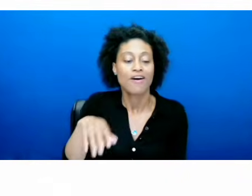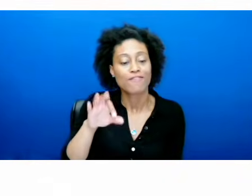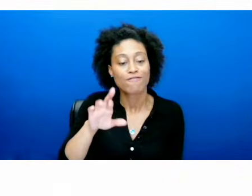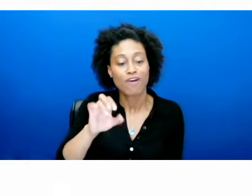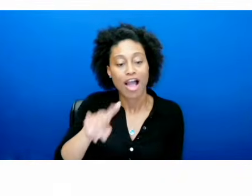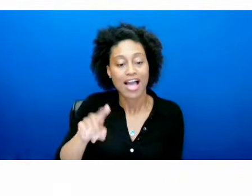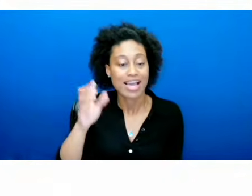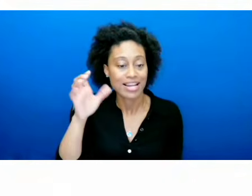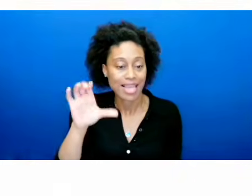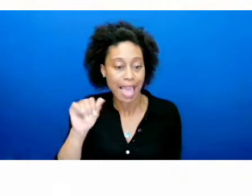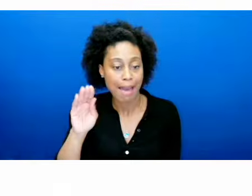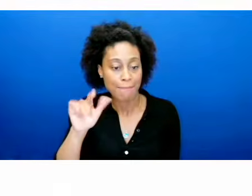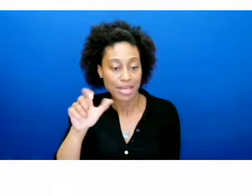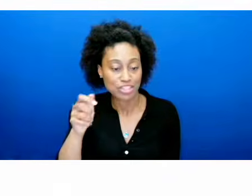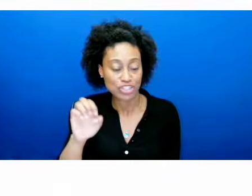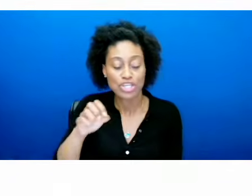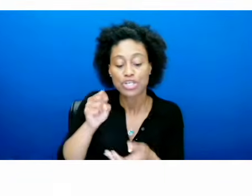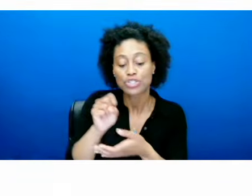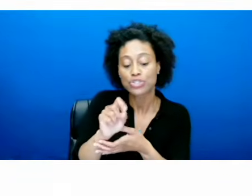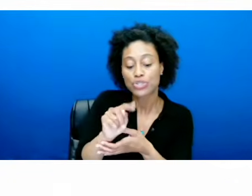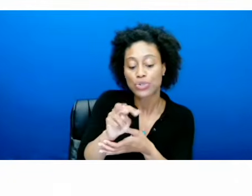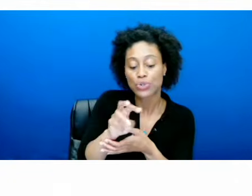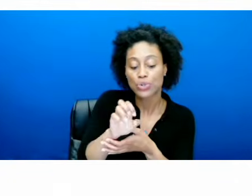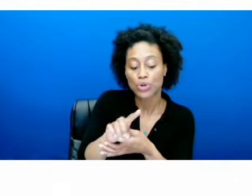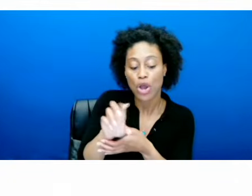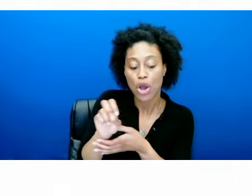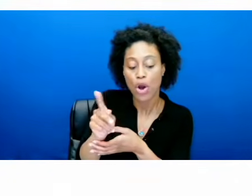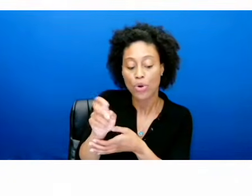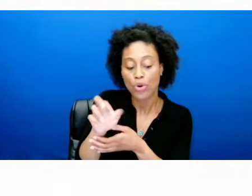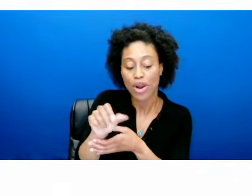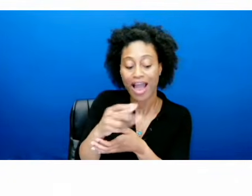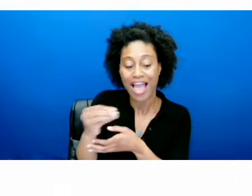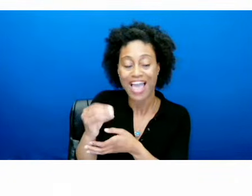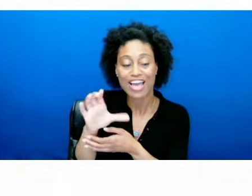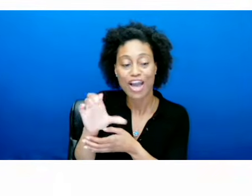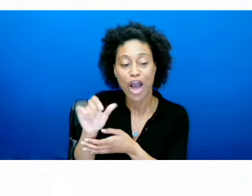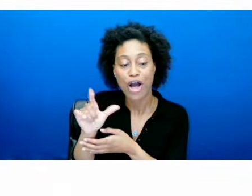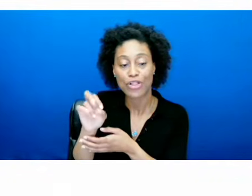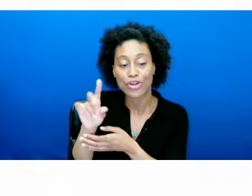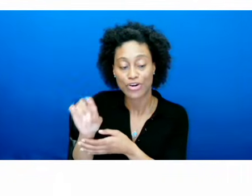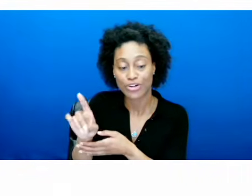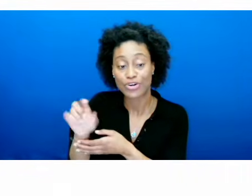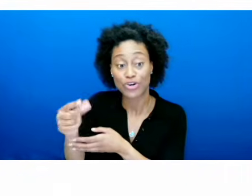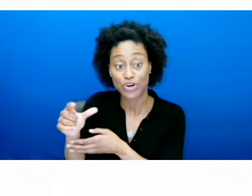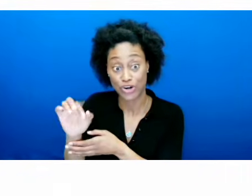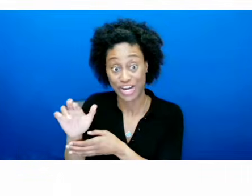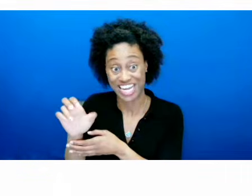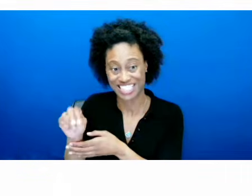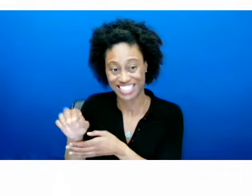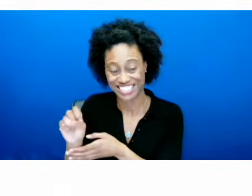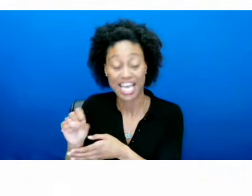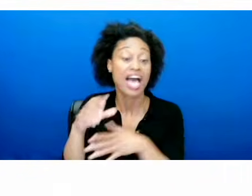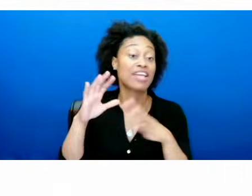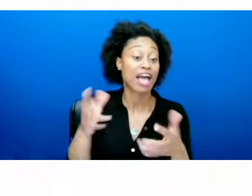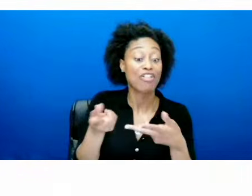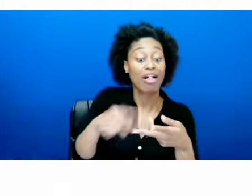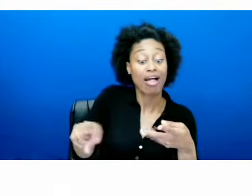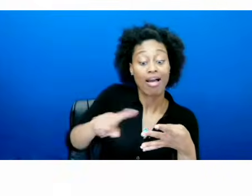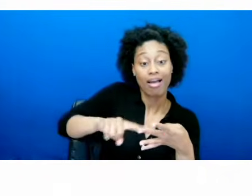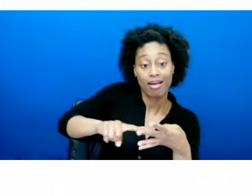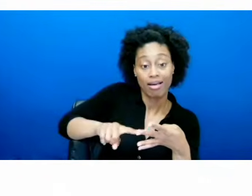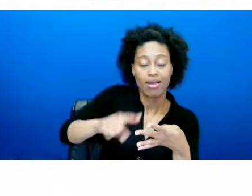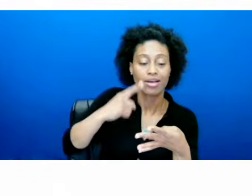collard greens. And then the following week, Danni put a creative spin on sharing food by creating